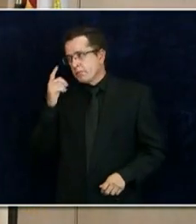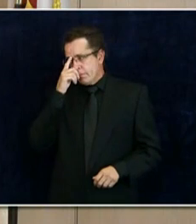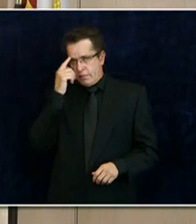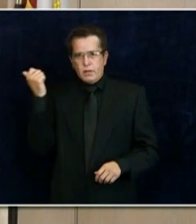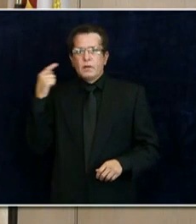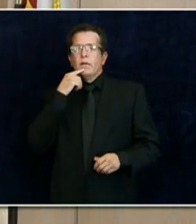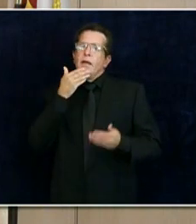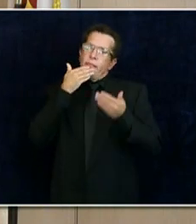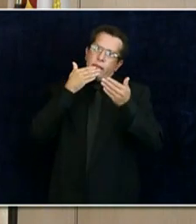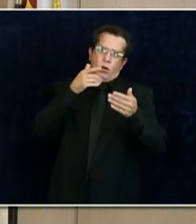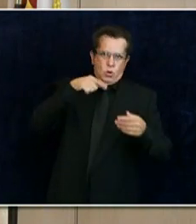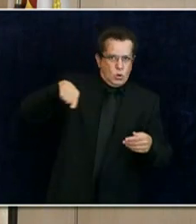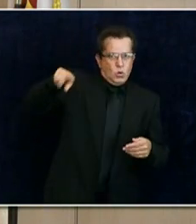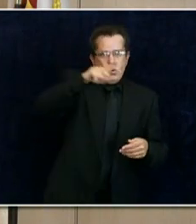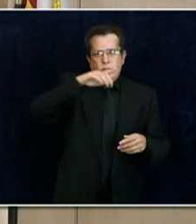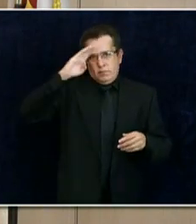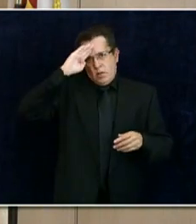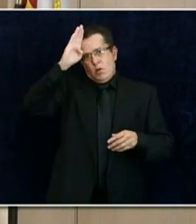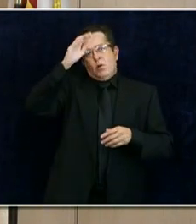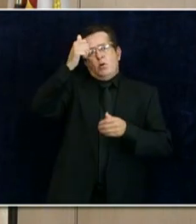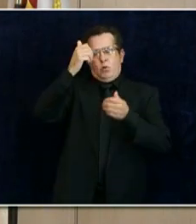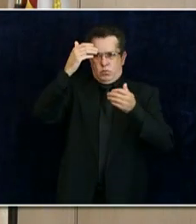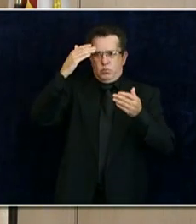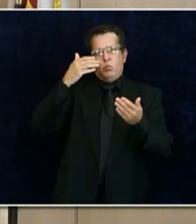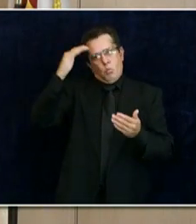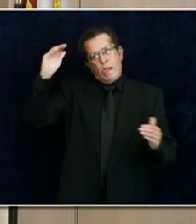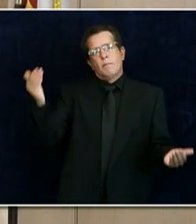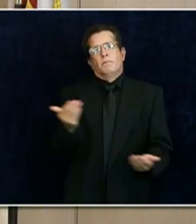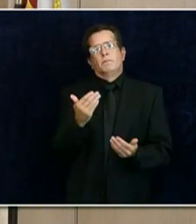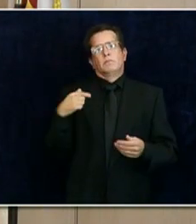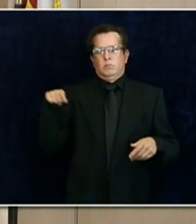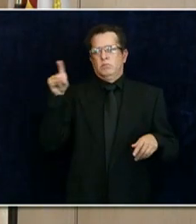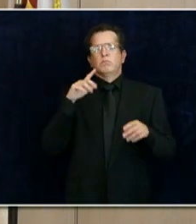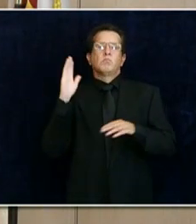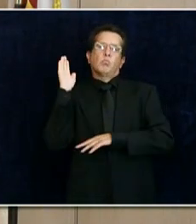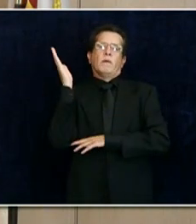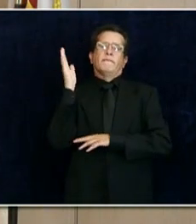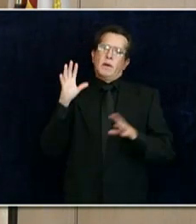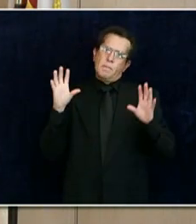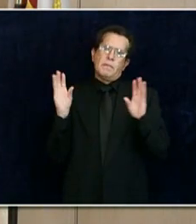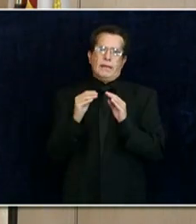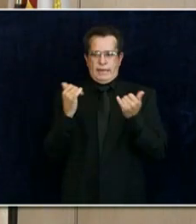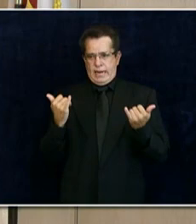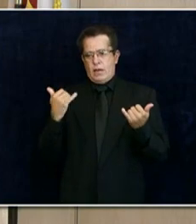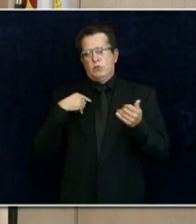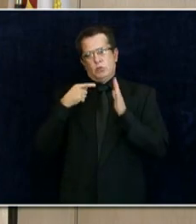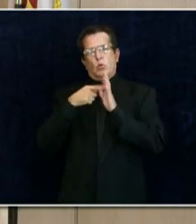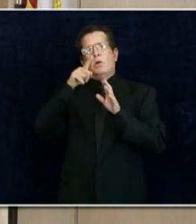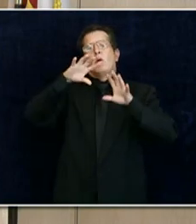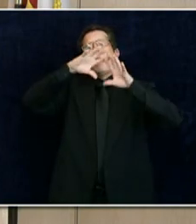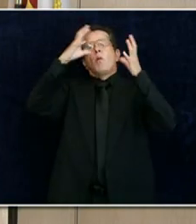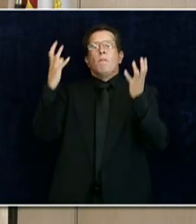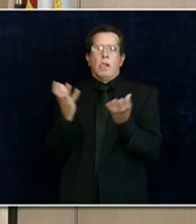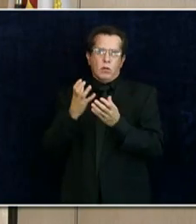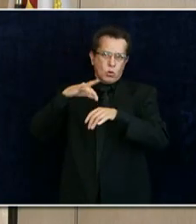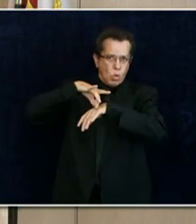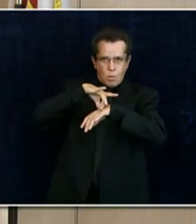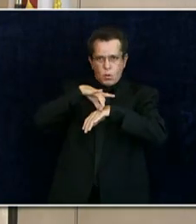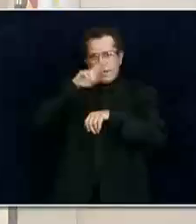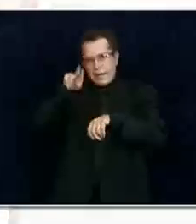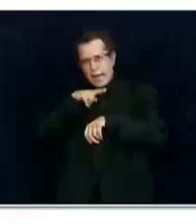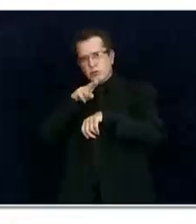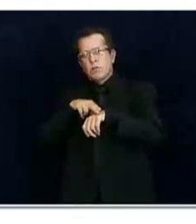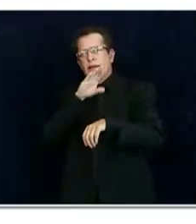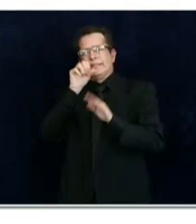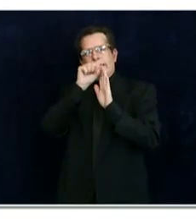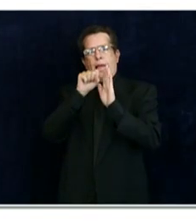Thank you, Supervisor Fletcher, and welcome everyone to our Monday briefing. Today's global, national, and state statistics